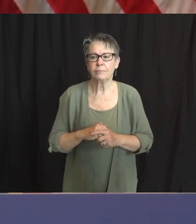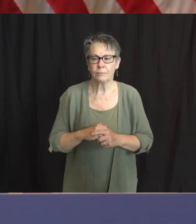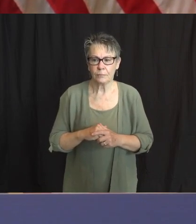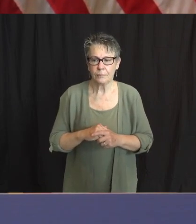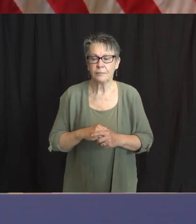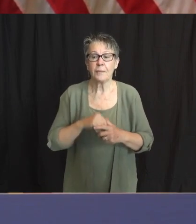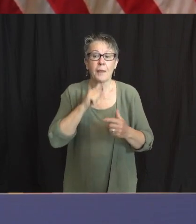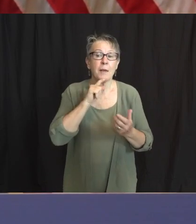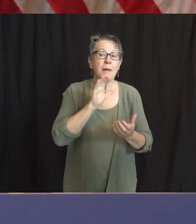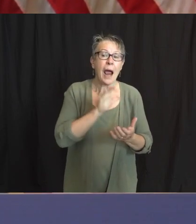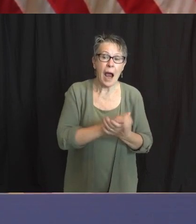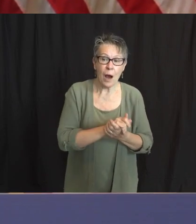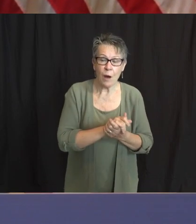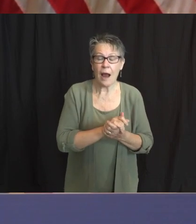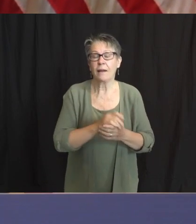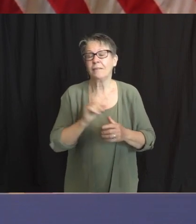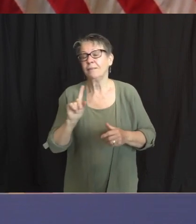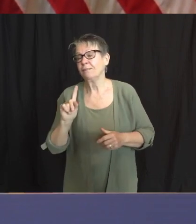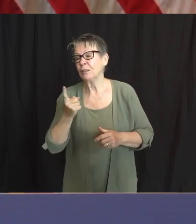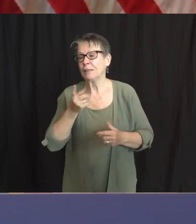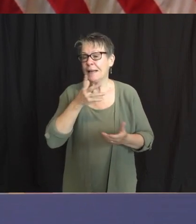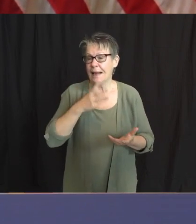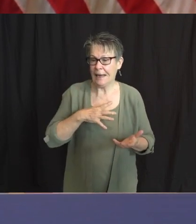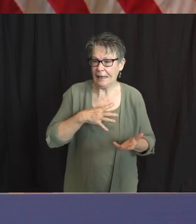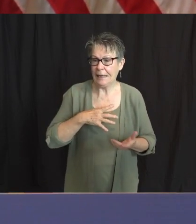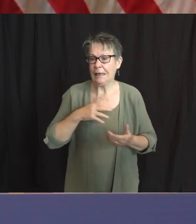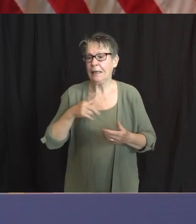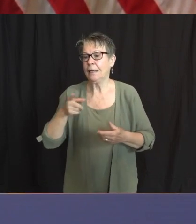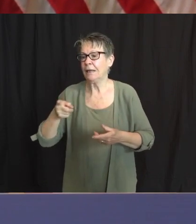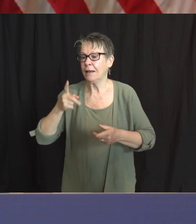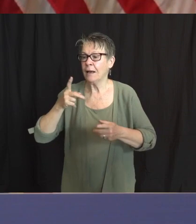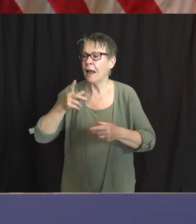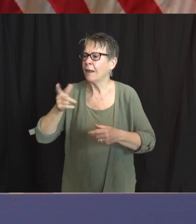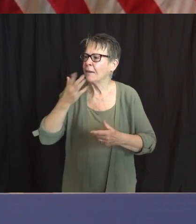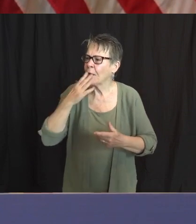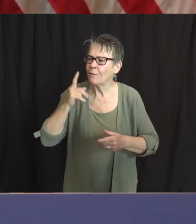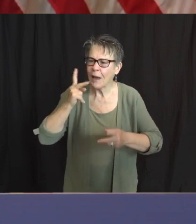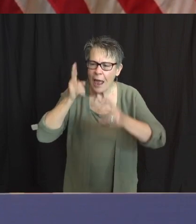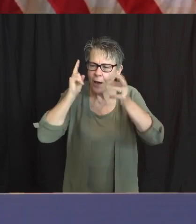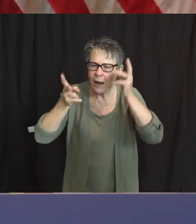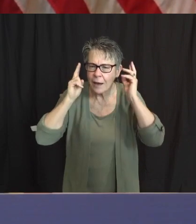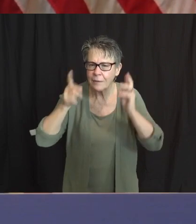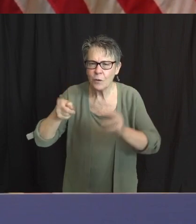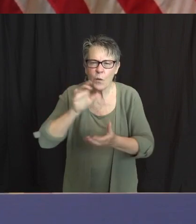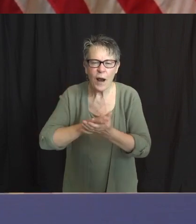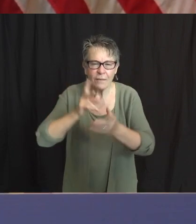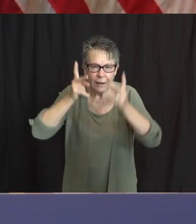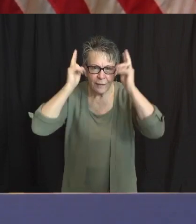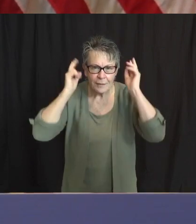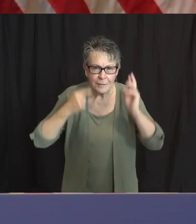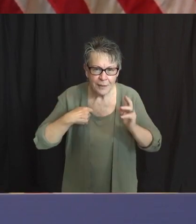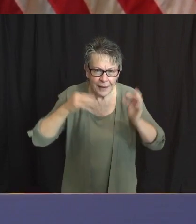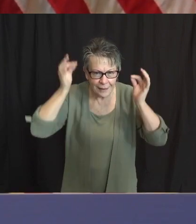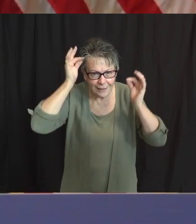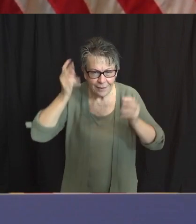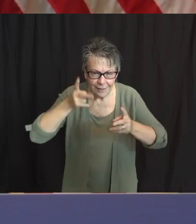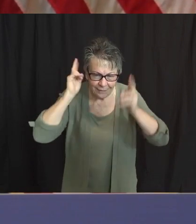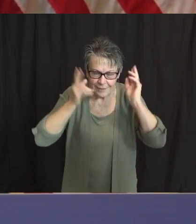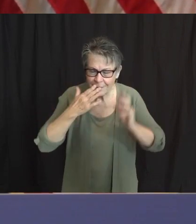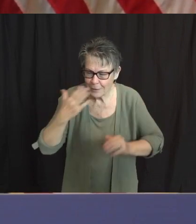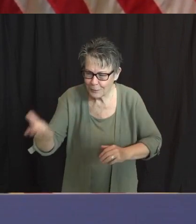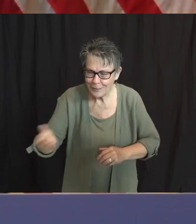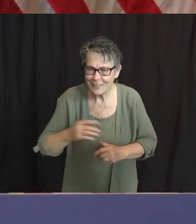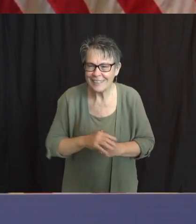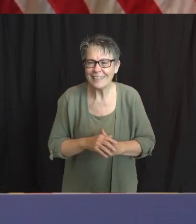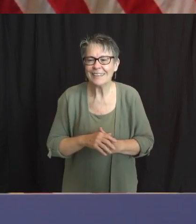house. Thank you for the haircut and for everything you do. And again, we'll be back tomorrow, unless you